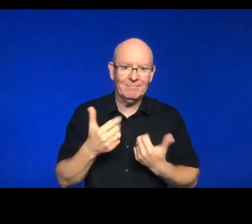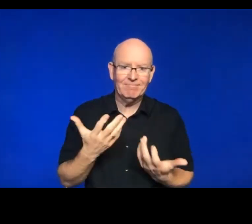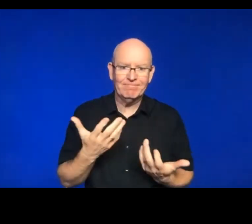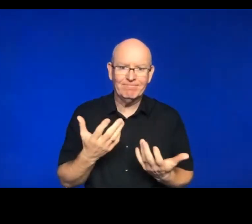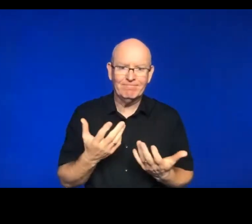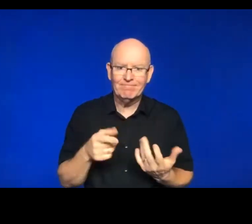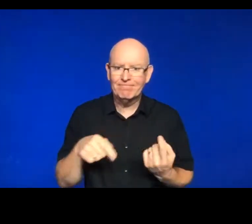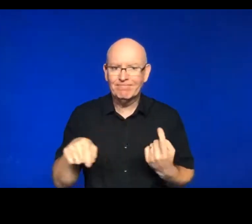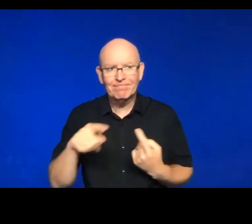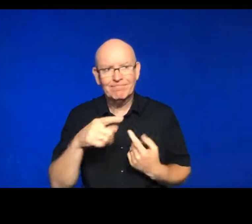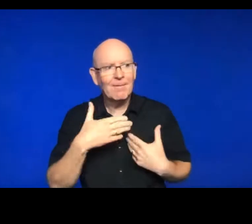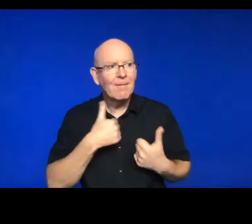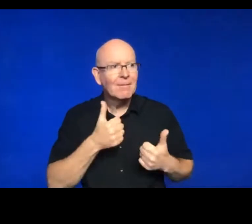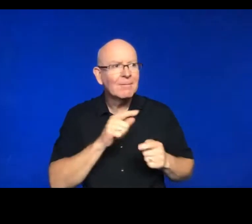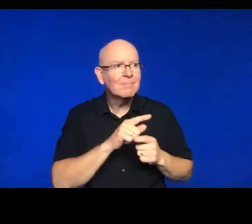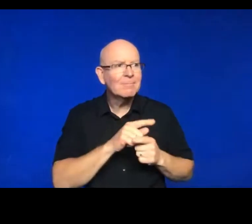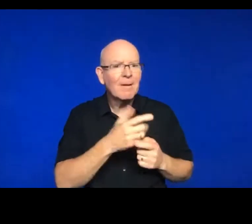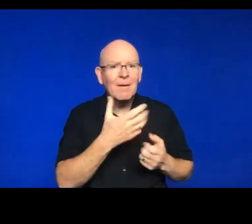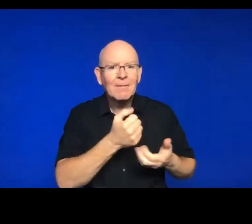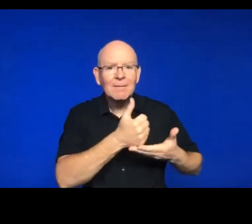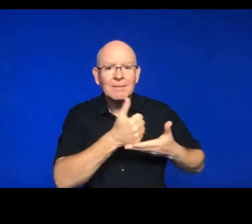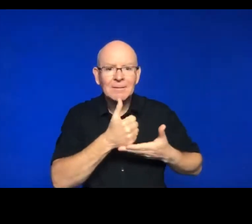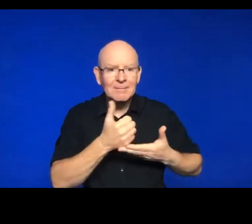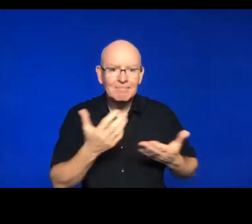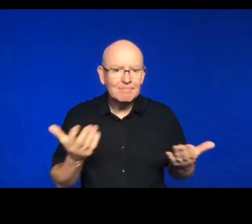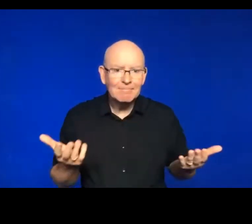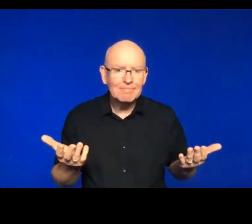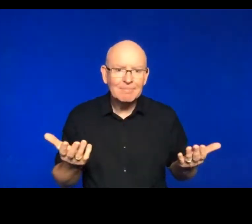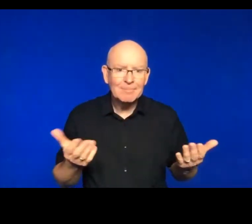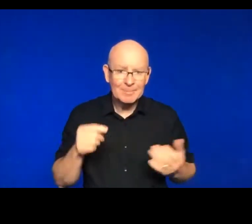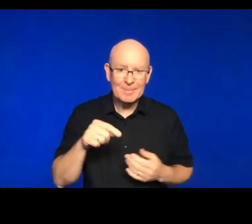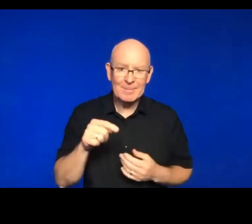order to avoid the transmission, was